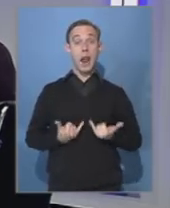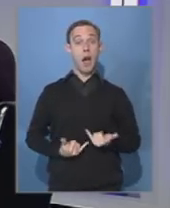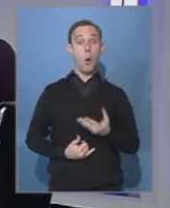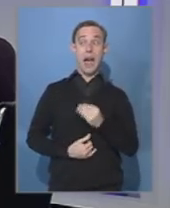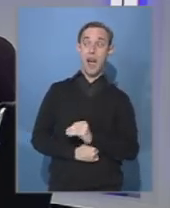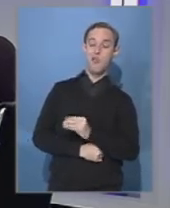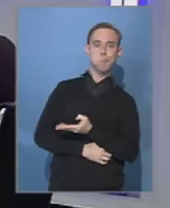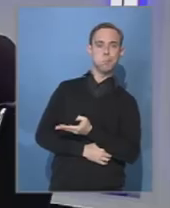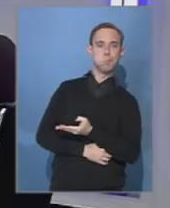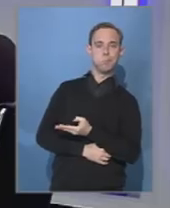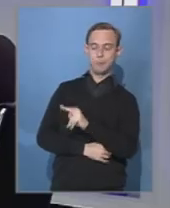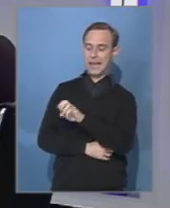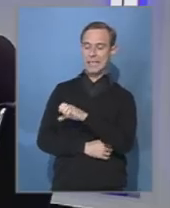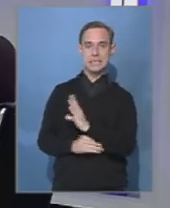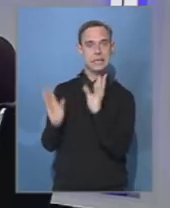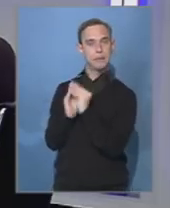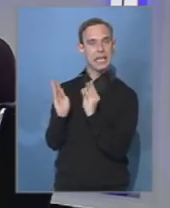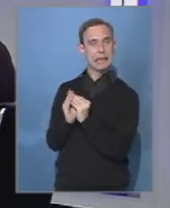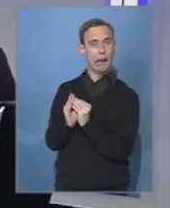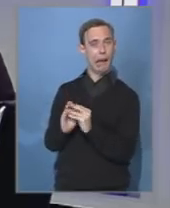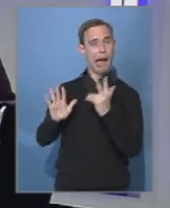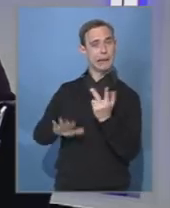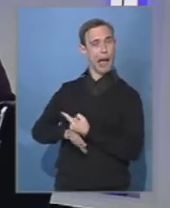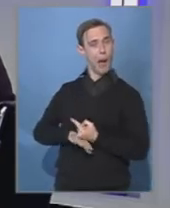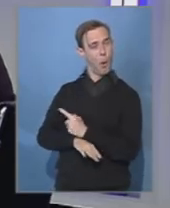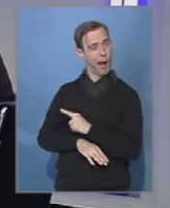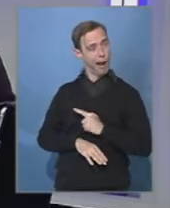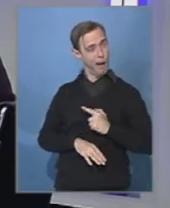now. Should we expect this to go long?